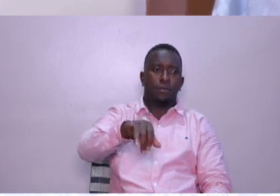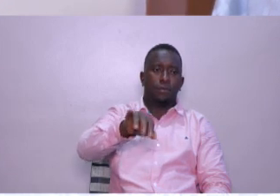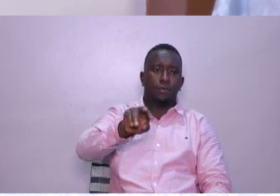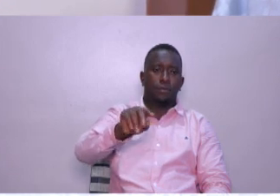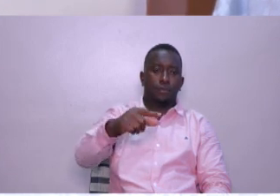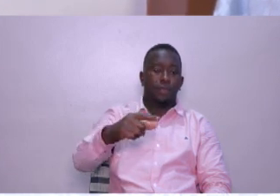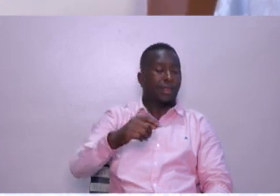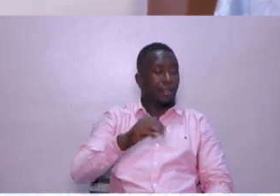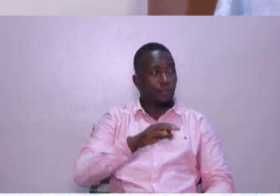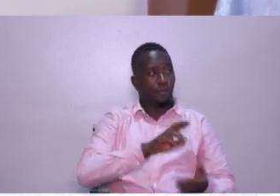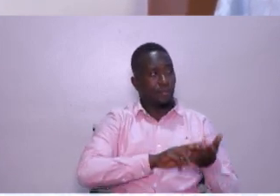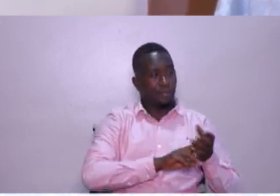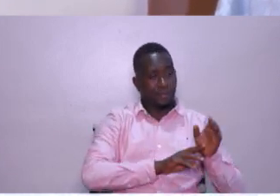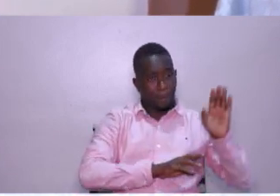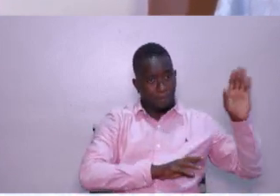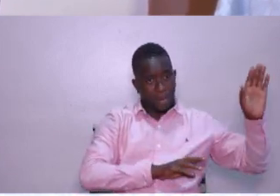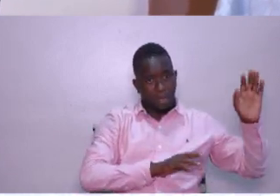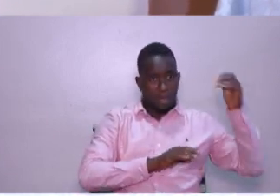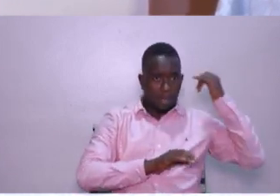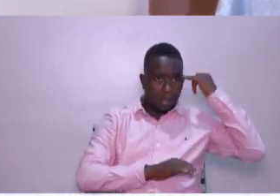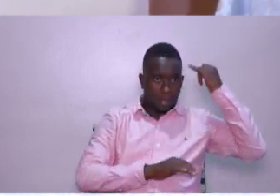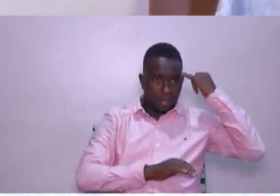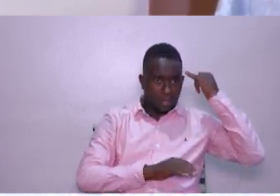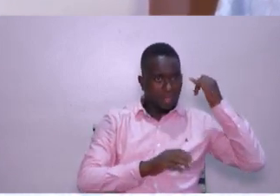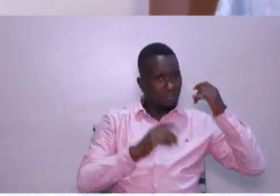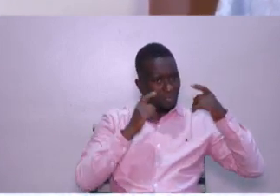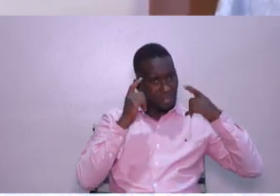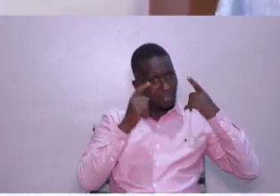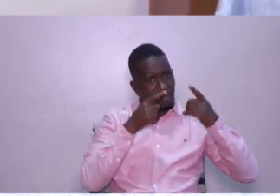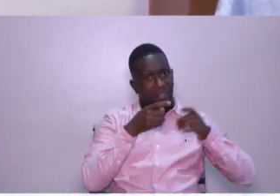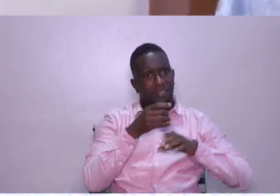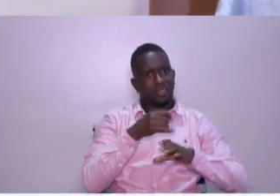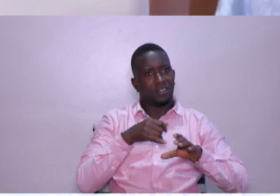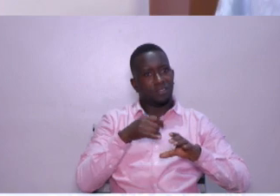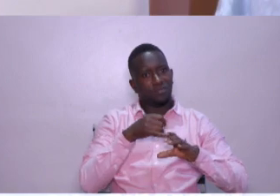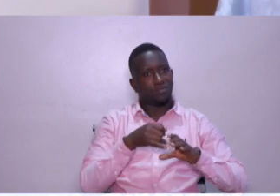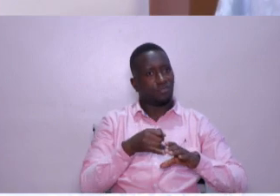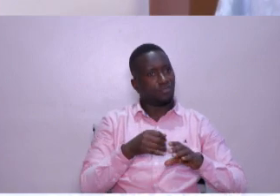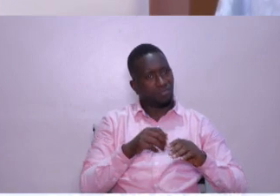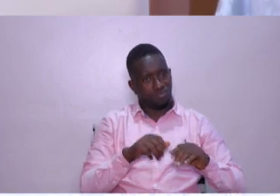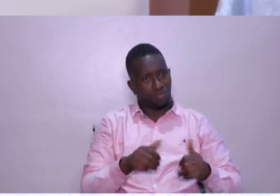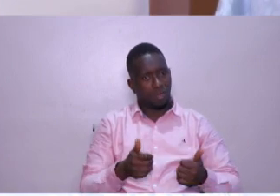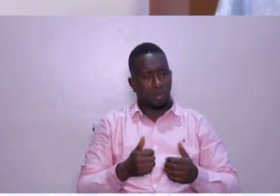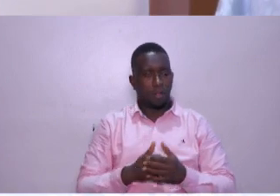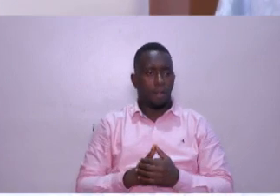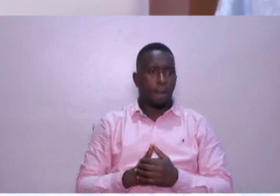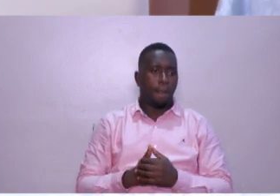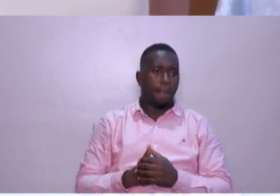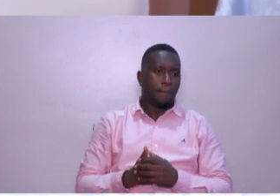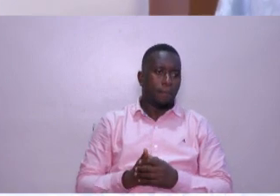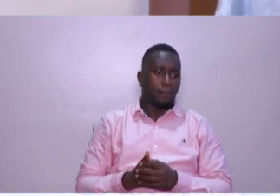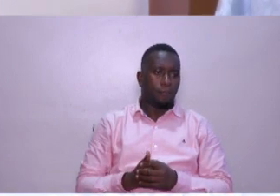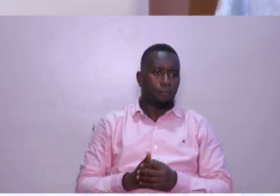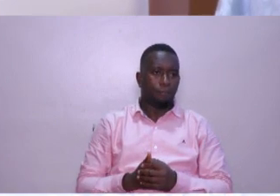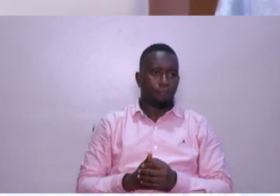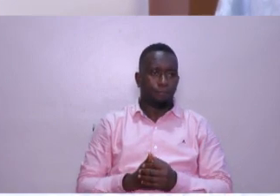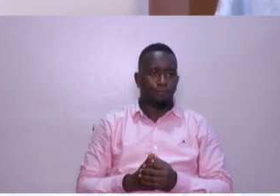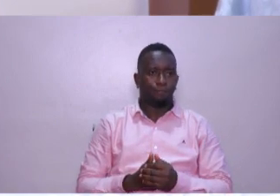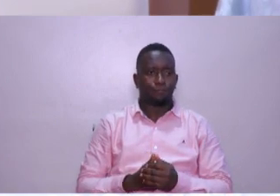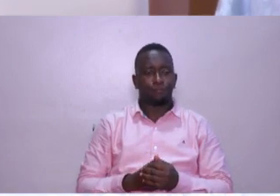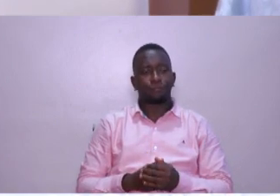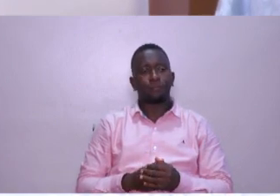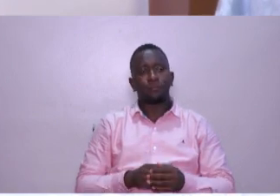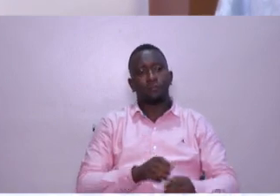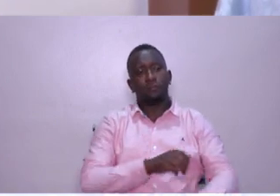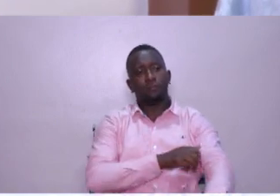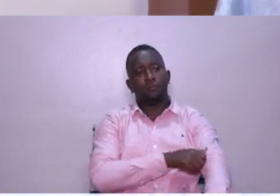Yeah. So I I think think Jim can add effects. In such case, As somebody is reading. where the sound is being made, then we can calculate. Yes. So